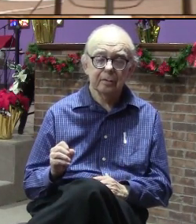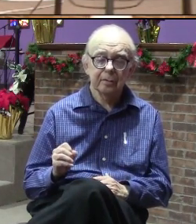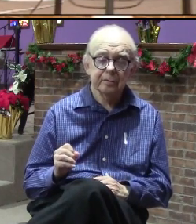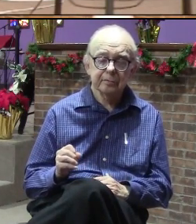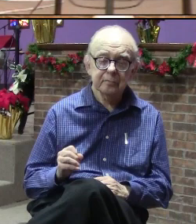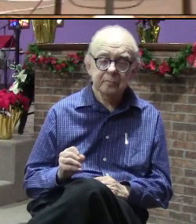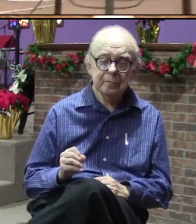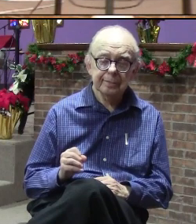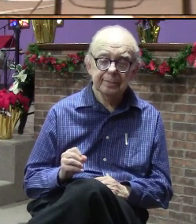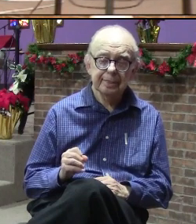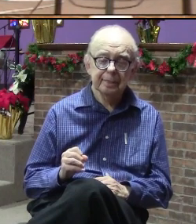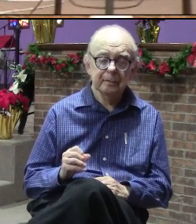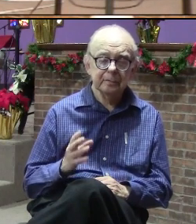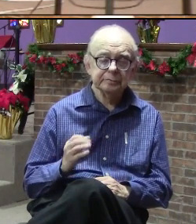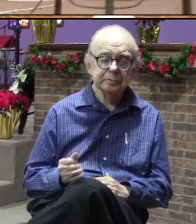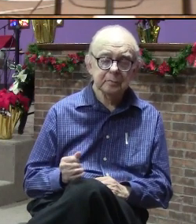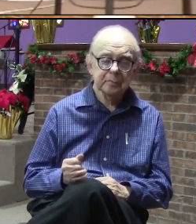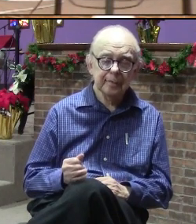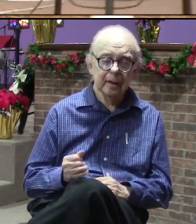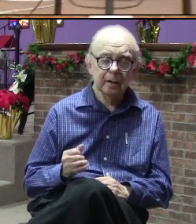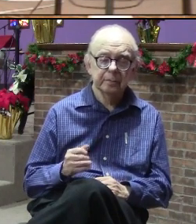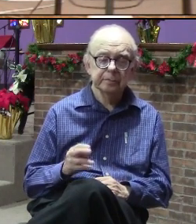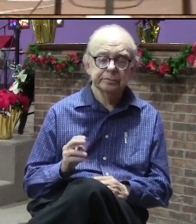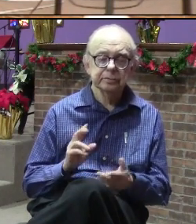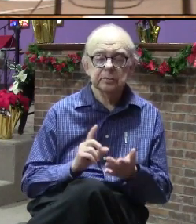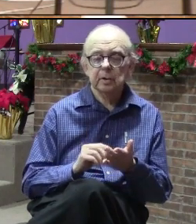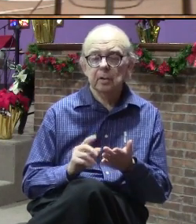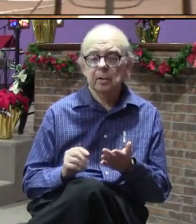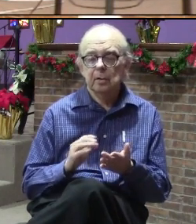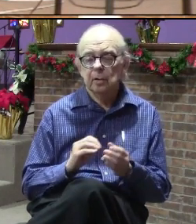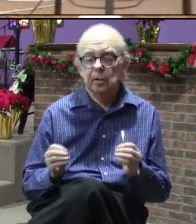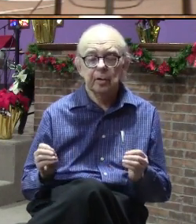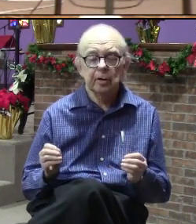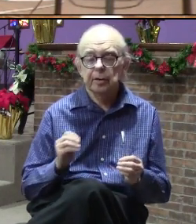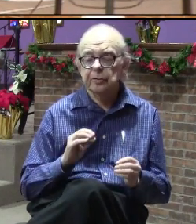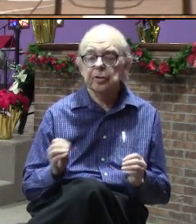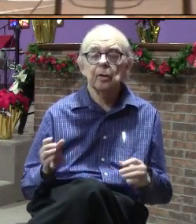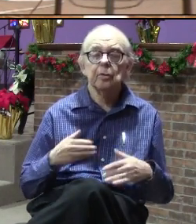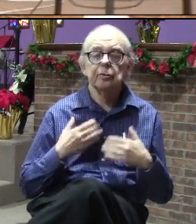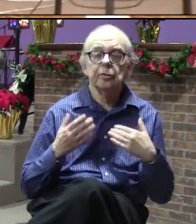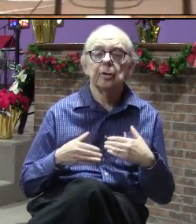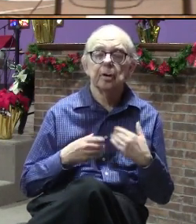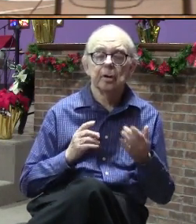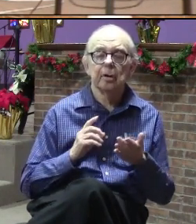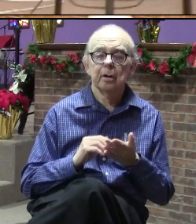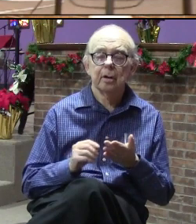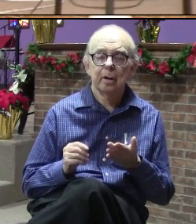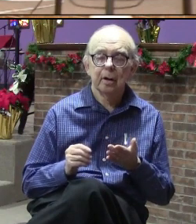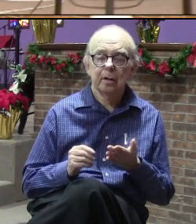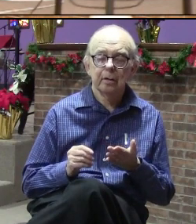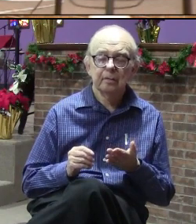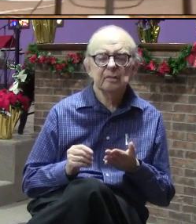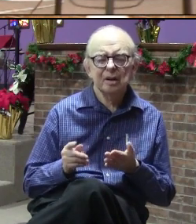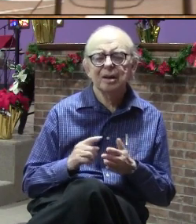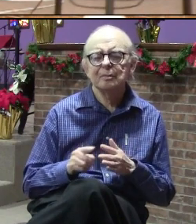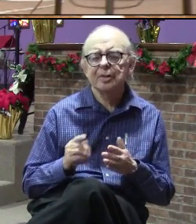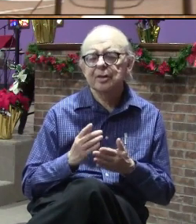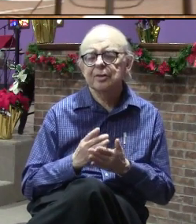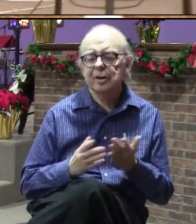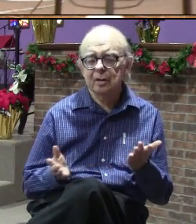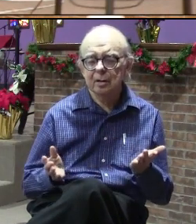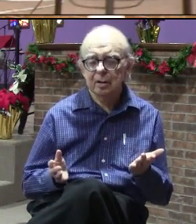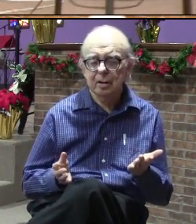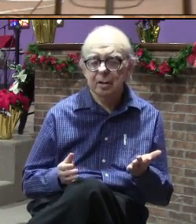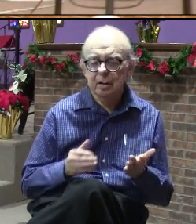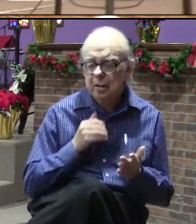okay? Because in the newspapers, there is no joy. Well, there's some, but don't